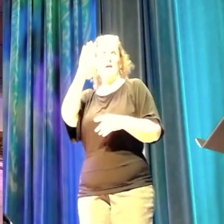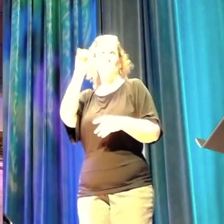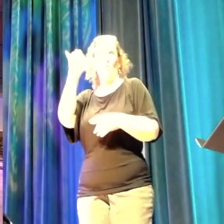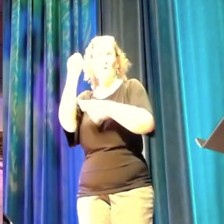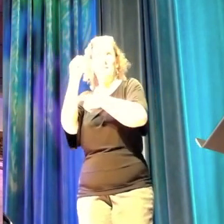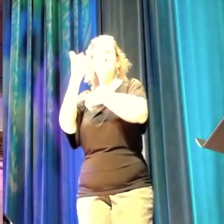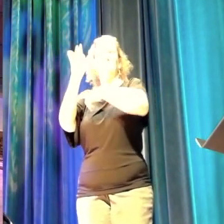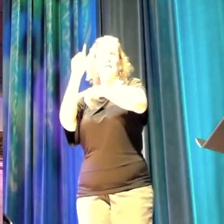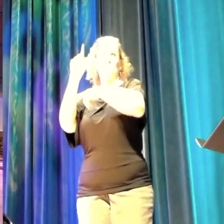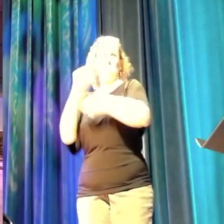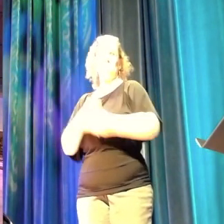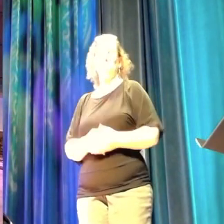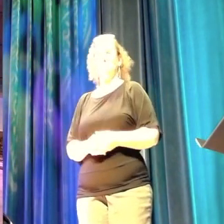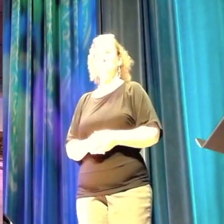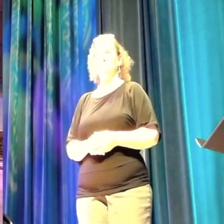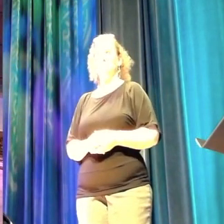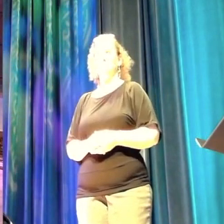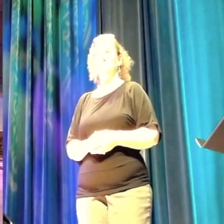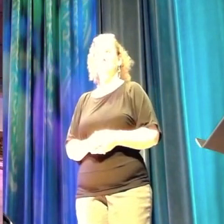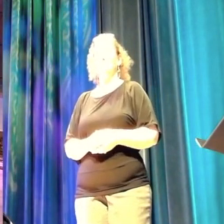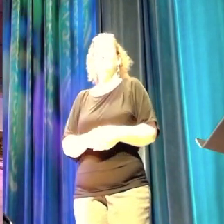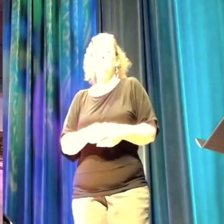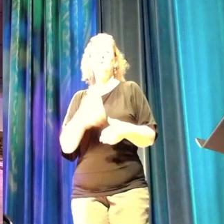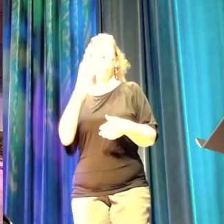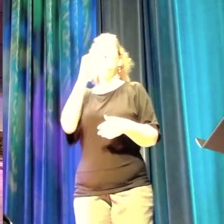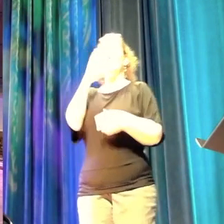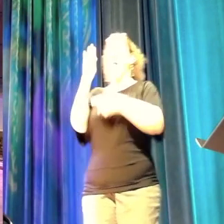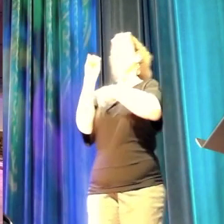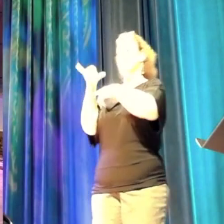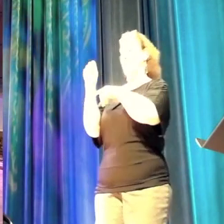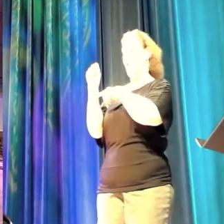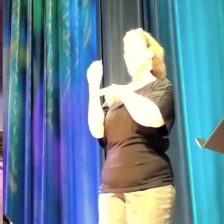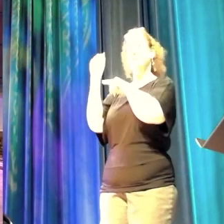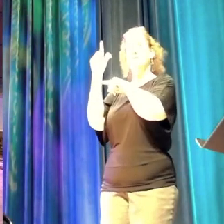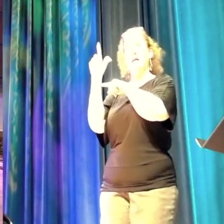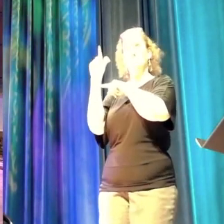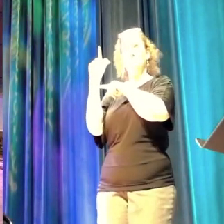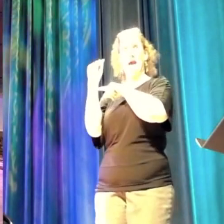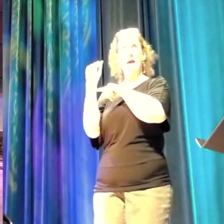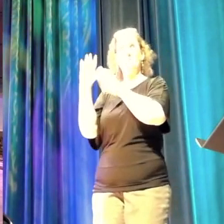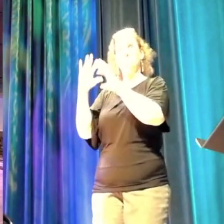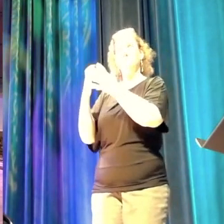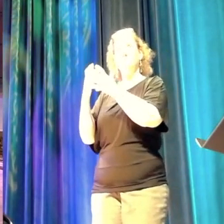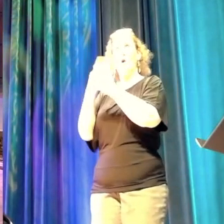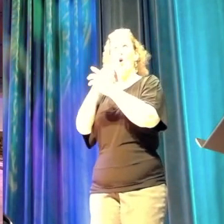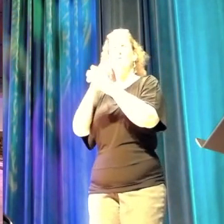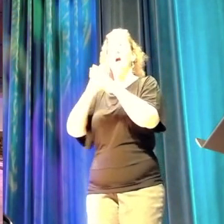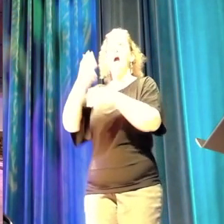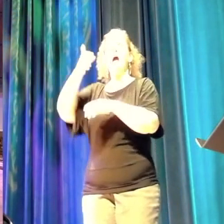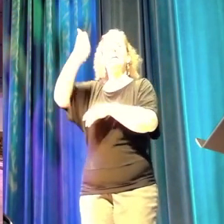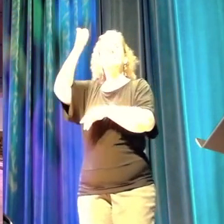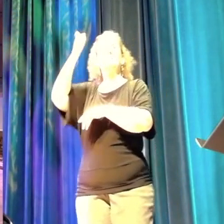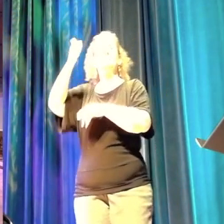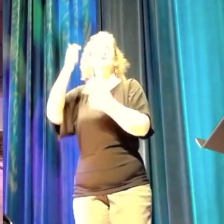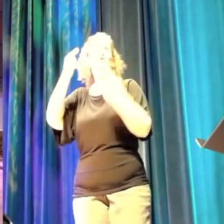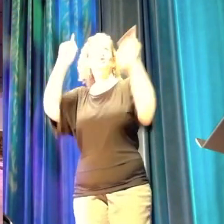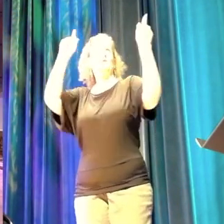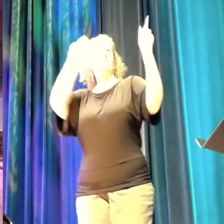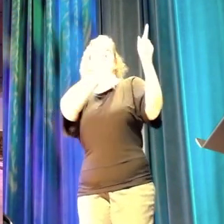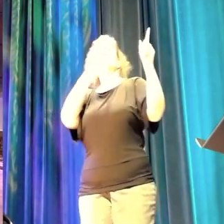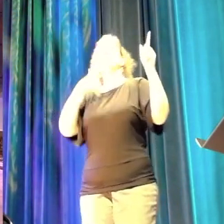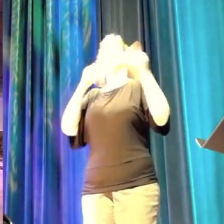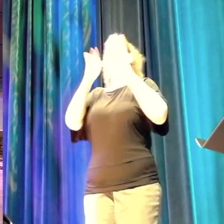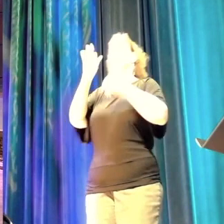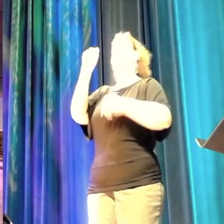know, arguably, the Blind Boys of Alabama are the highest achieving members of the